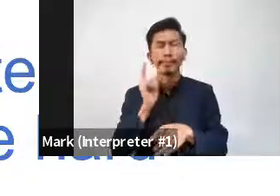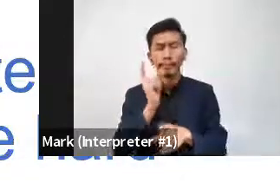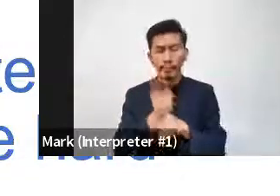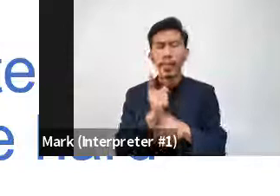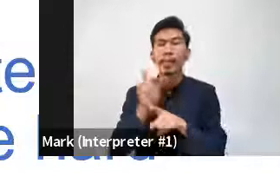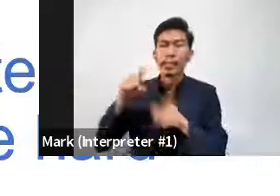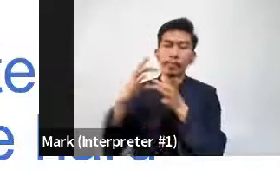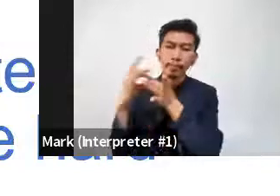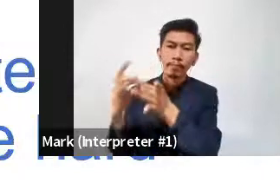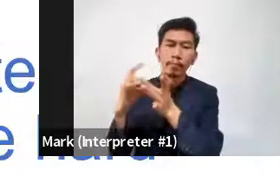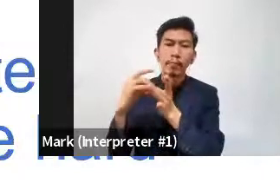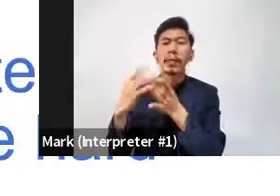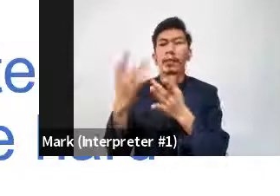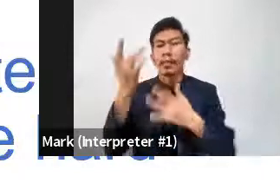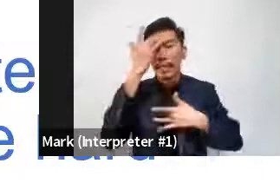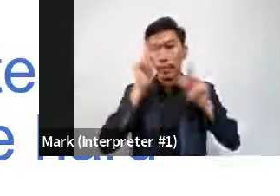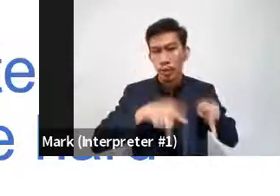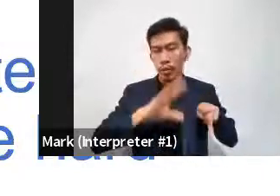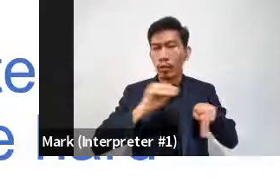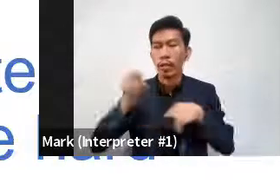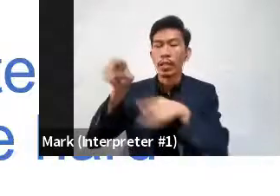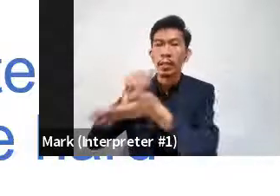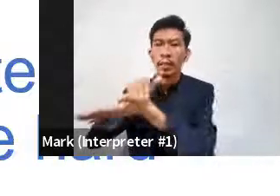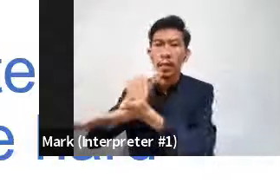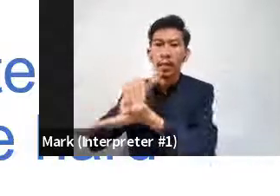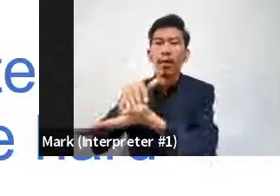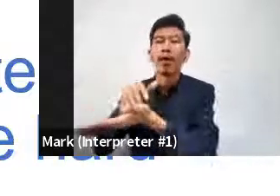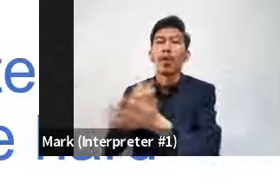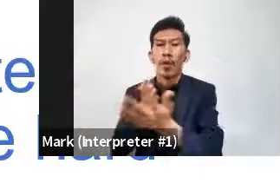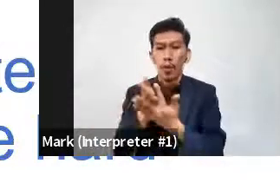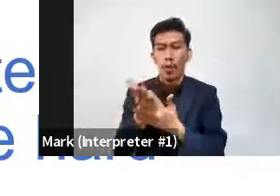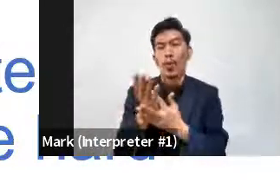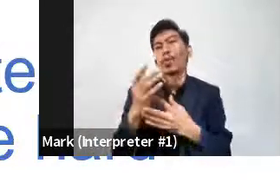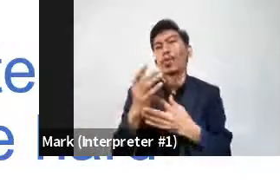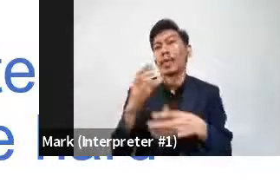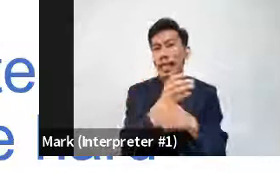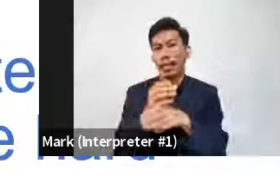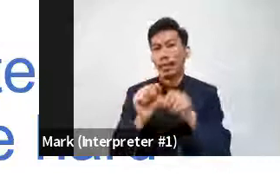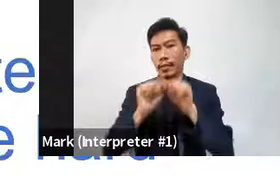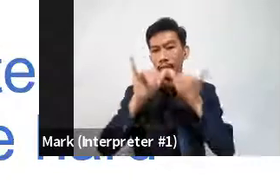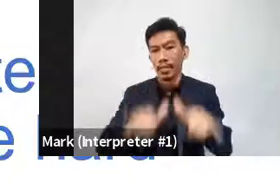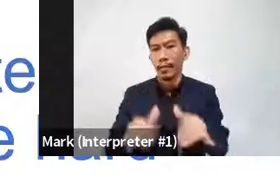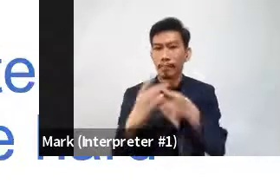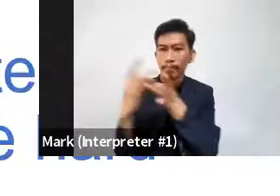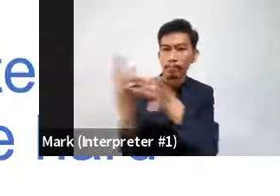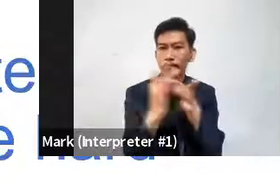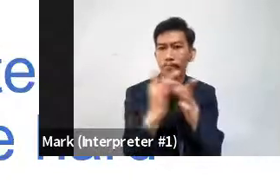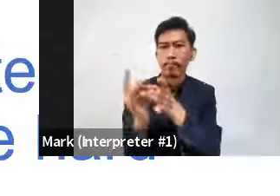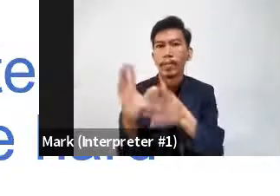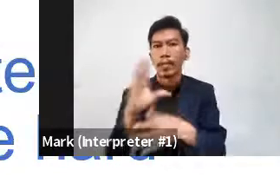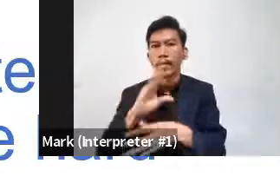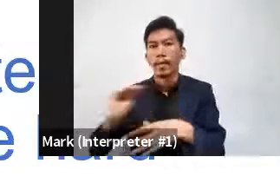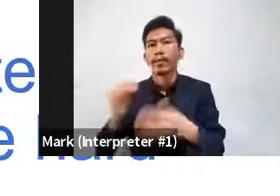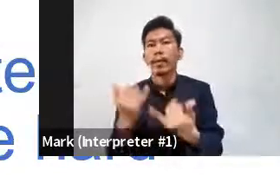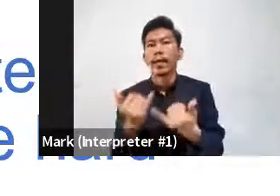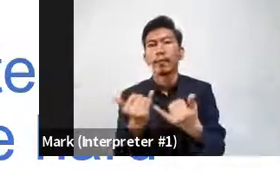between the patient and the physician through a primary care system. And the third is the movement to strengthen referral. So now